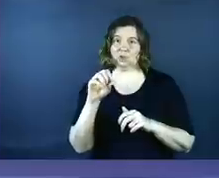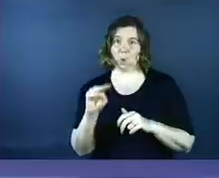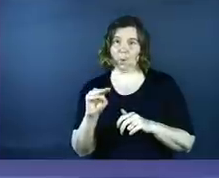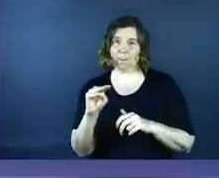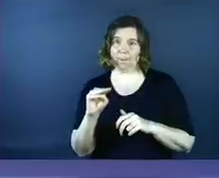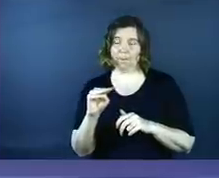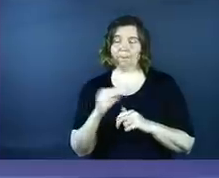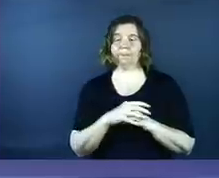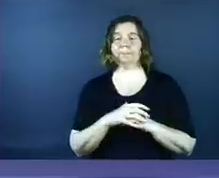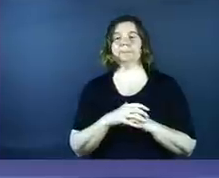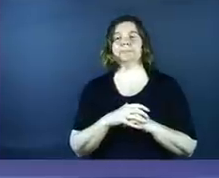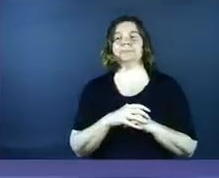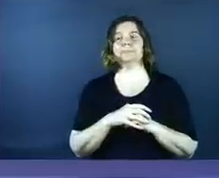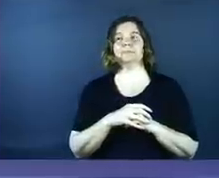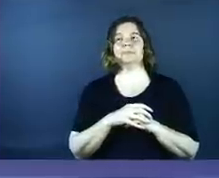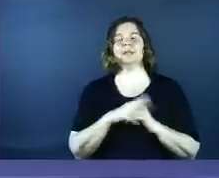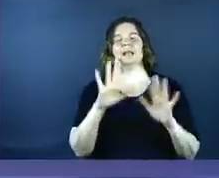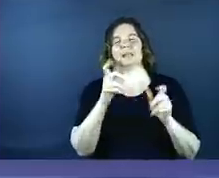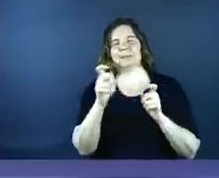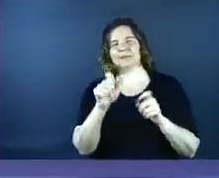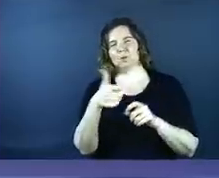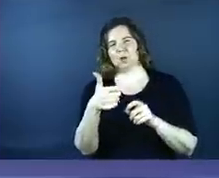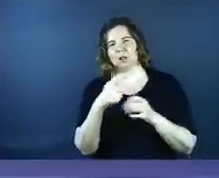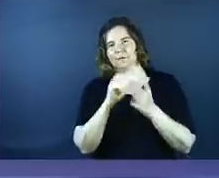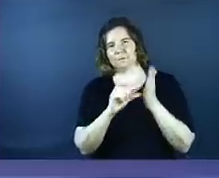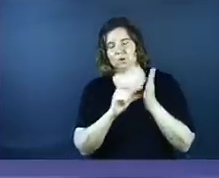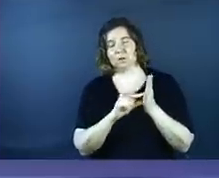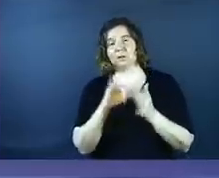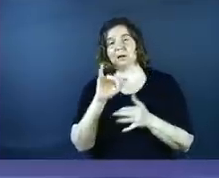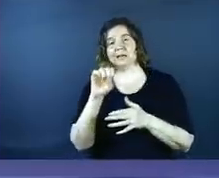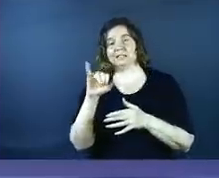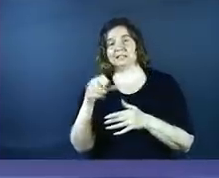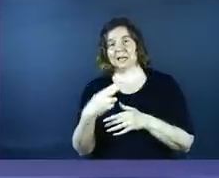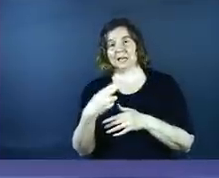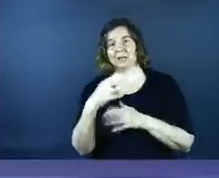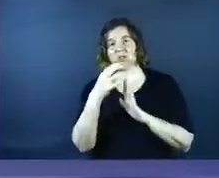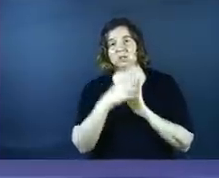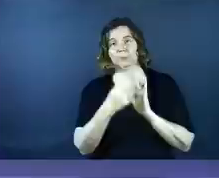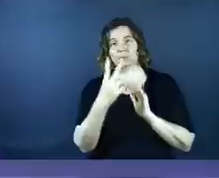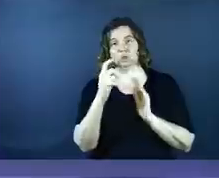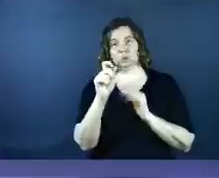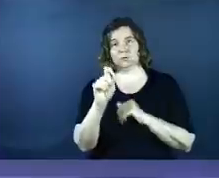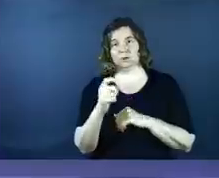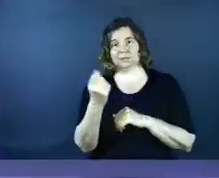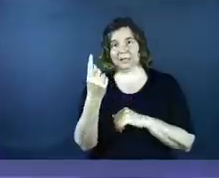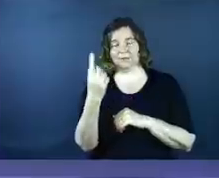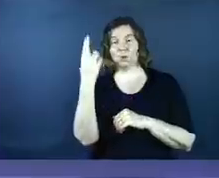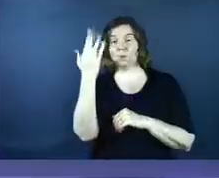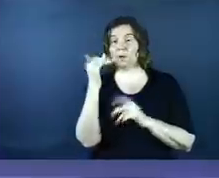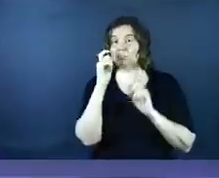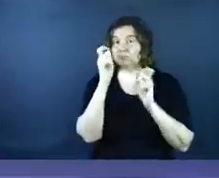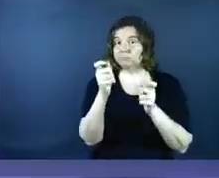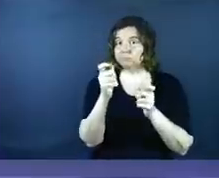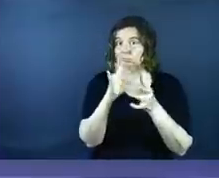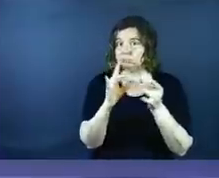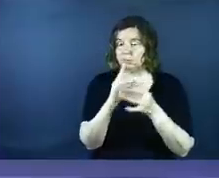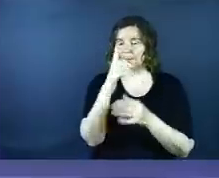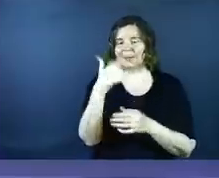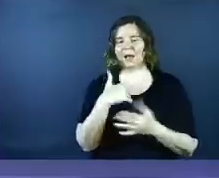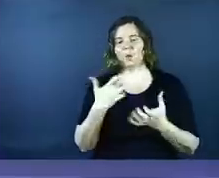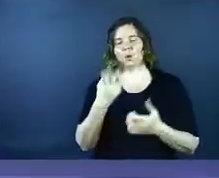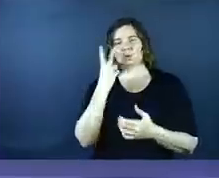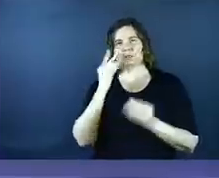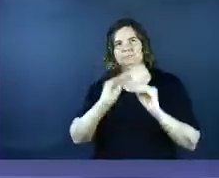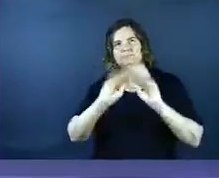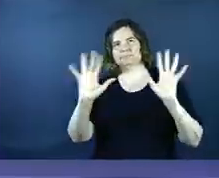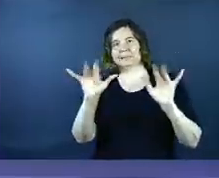there. Let me give you another verse. This is Isaiah chapter 2, verse 11. And the reason I'm giving you this is because I want you to